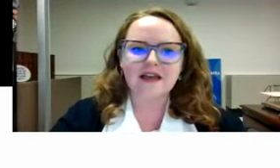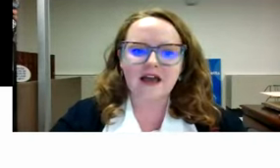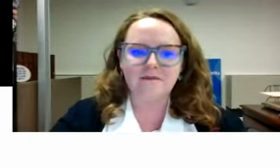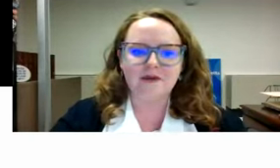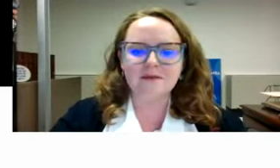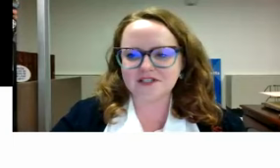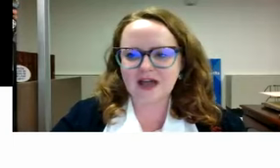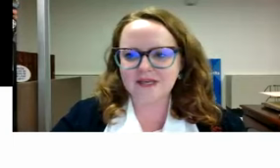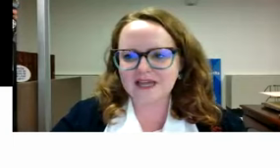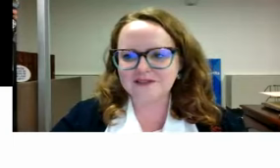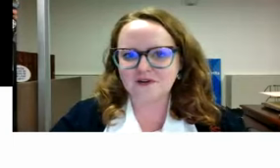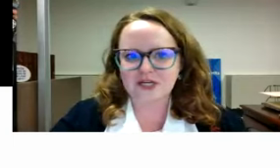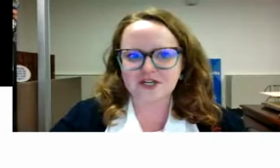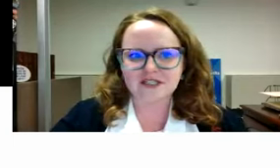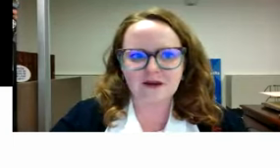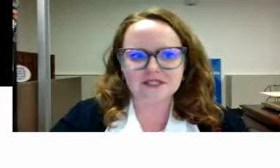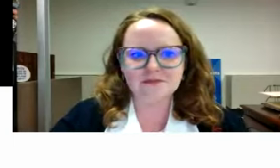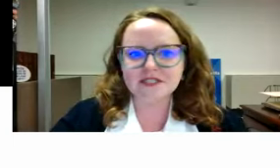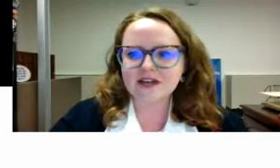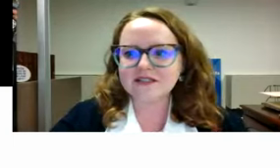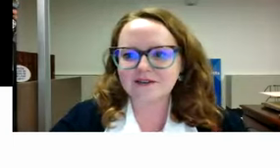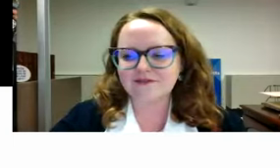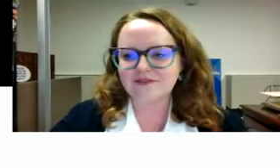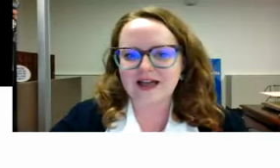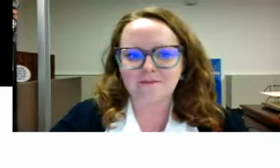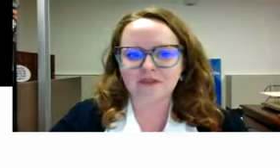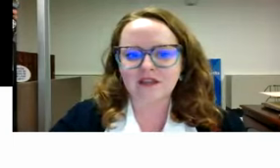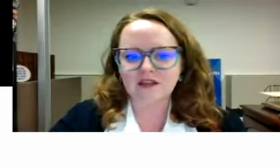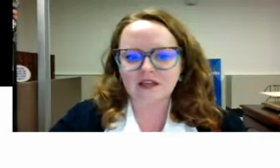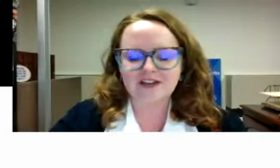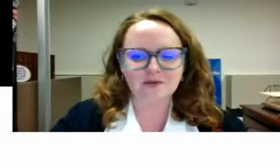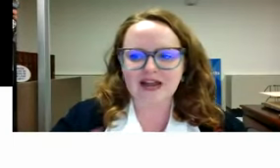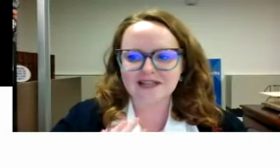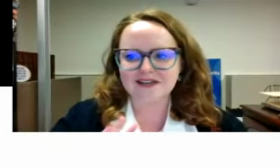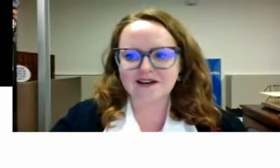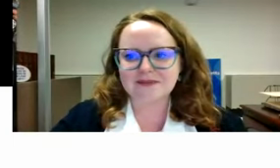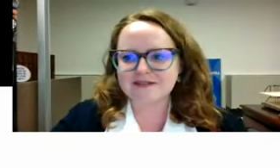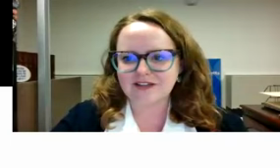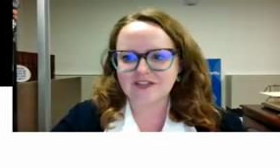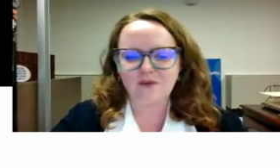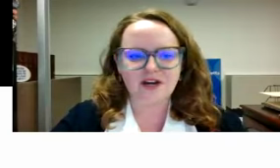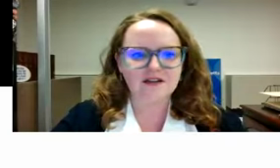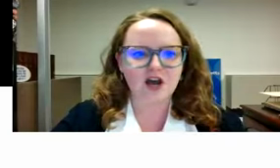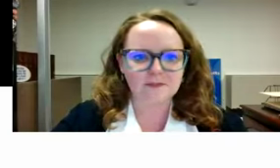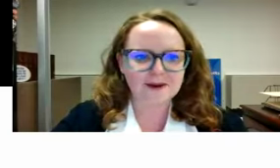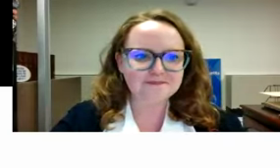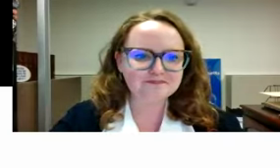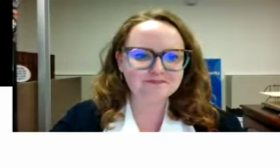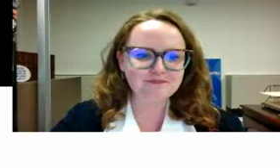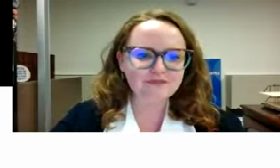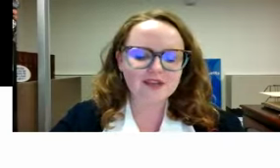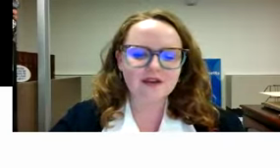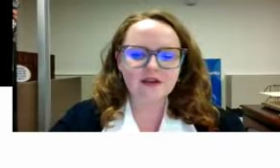nuances. But I'm also happy to answer questions about specifics if anyone has a specific that they want to talk